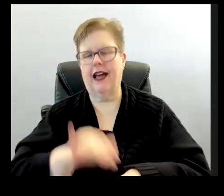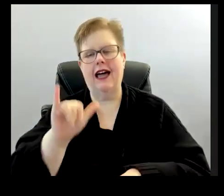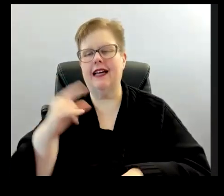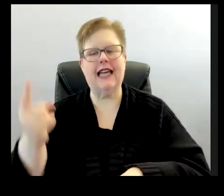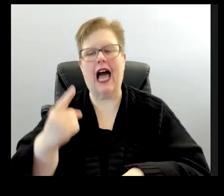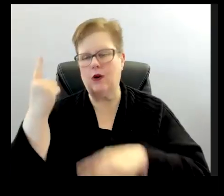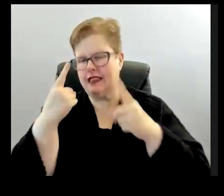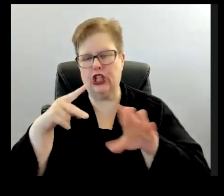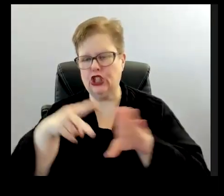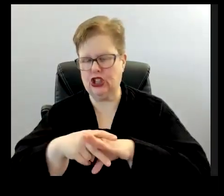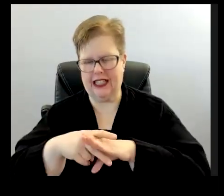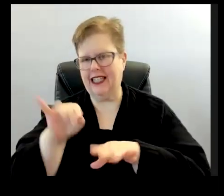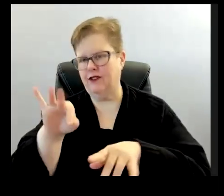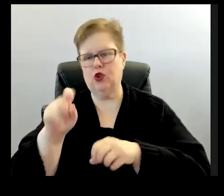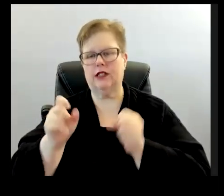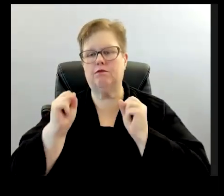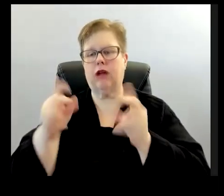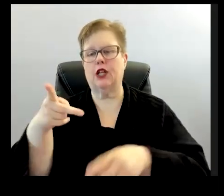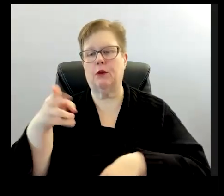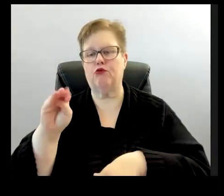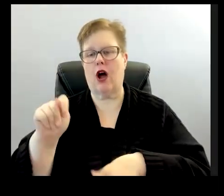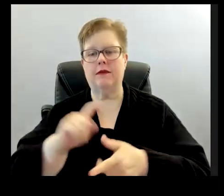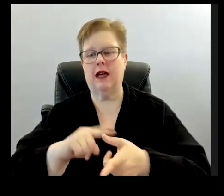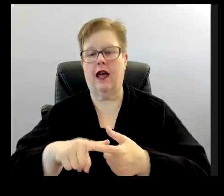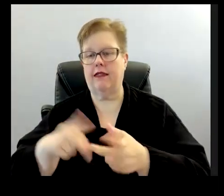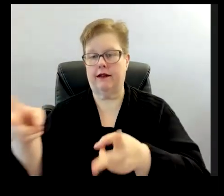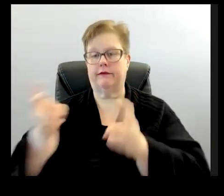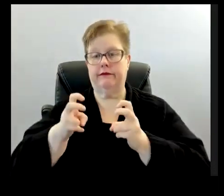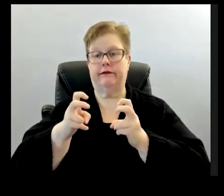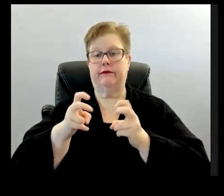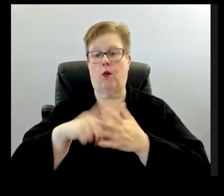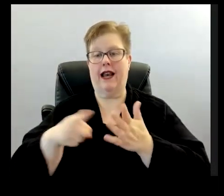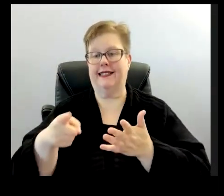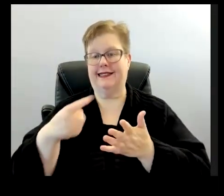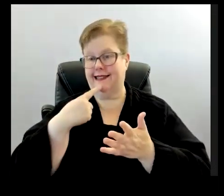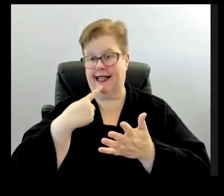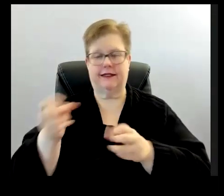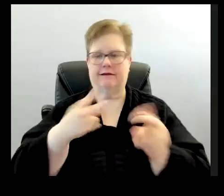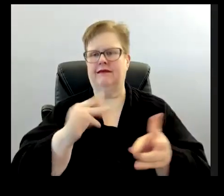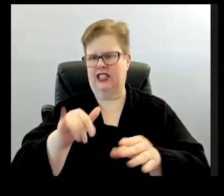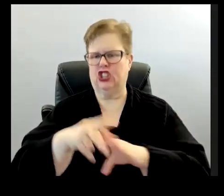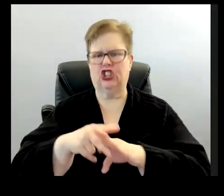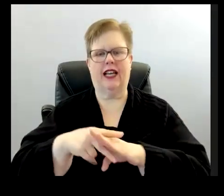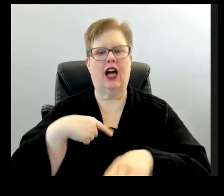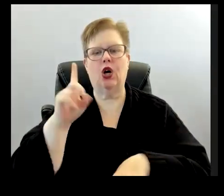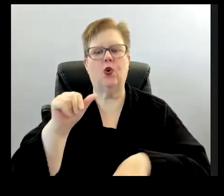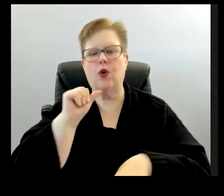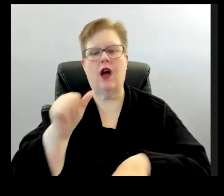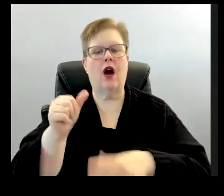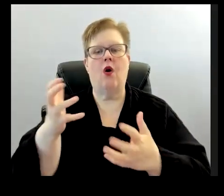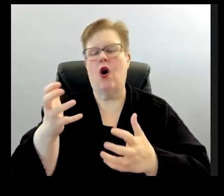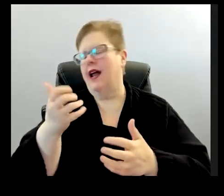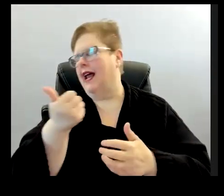always considered to be cheating. If you just plug in the prompt and then plug out whatever it gives you, that is considered cheating. And I do not want any